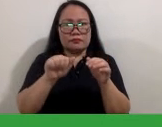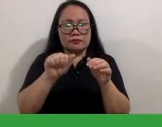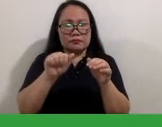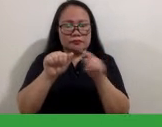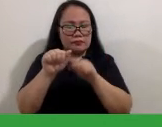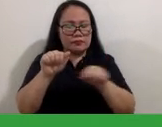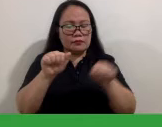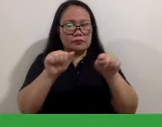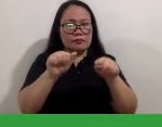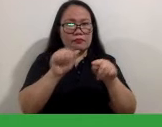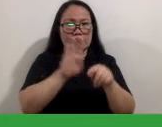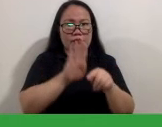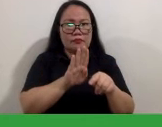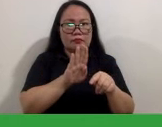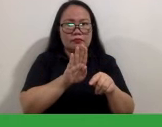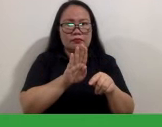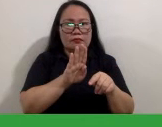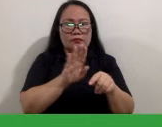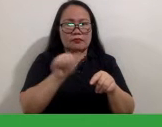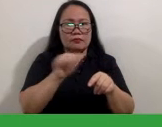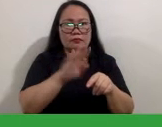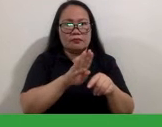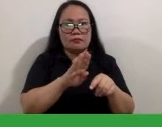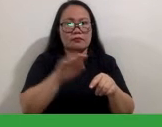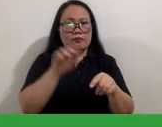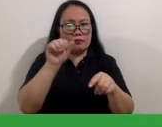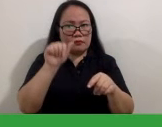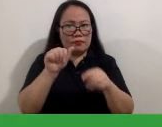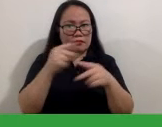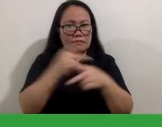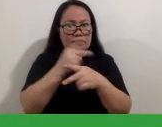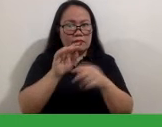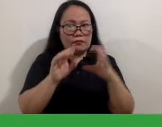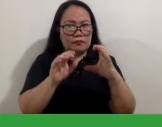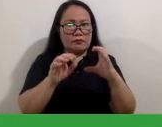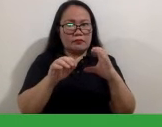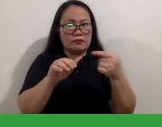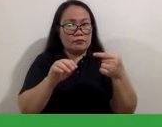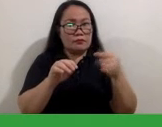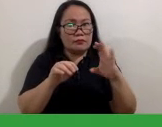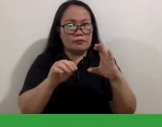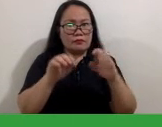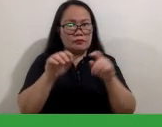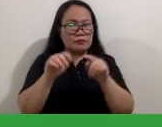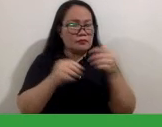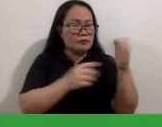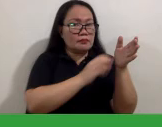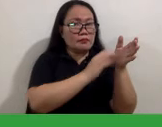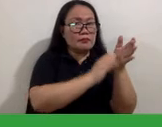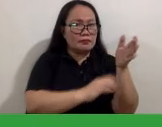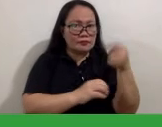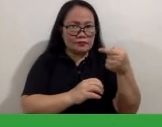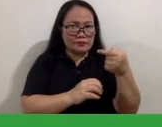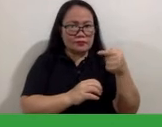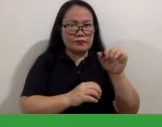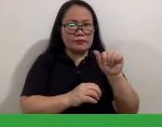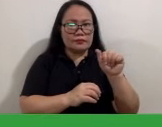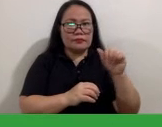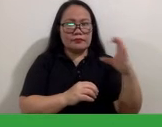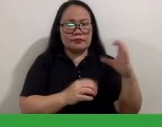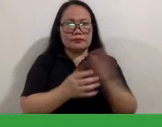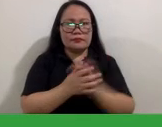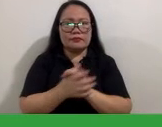A again, times C, that's why we have A times C. And then now, this time, this is subtraction because this is